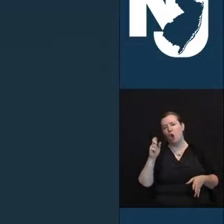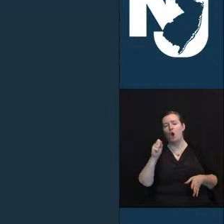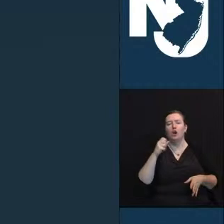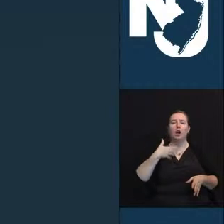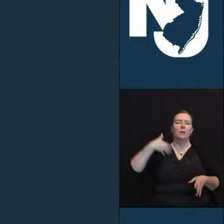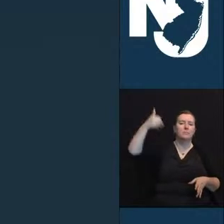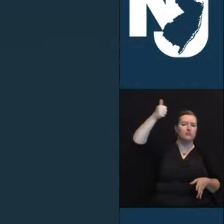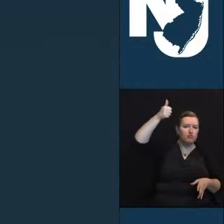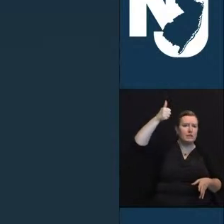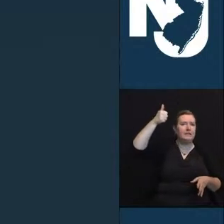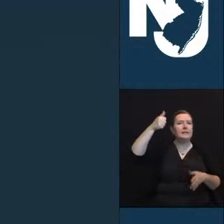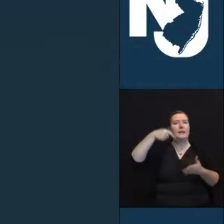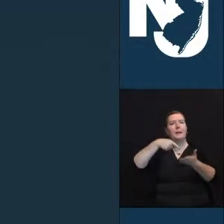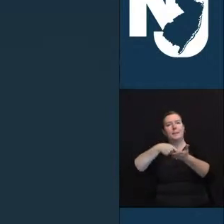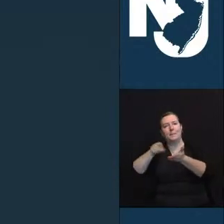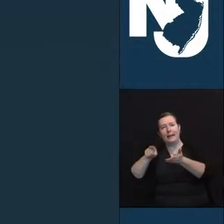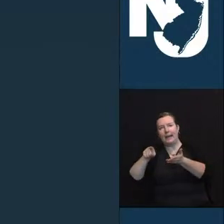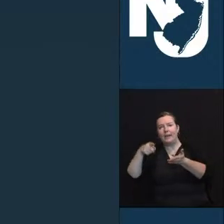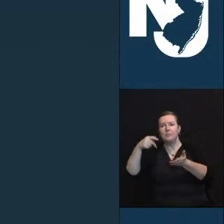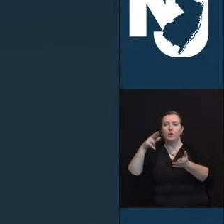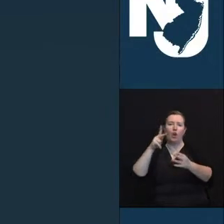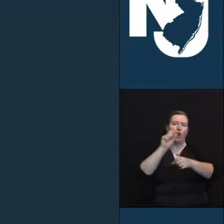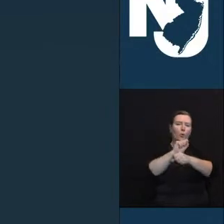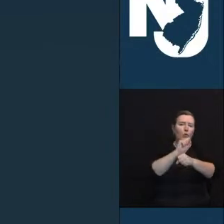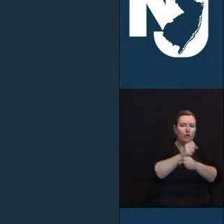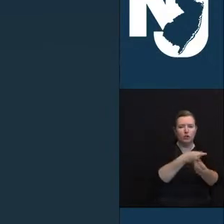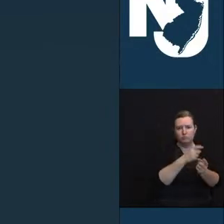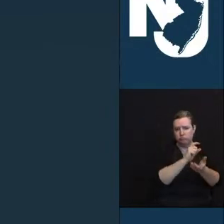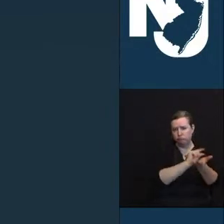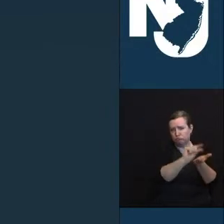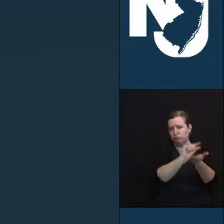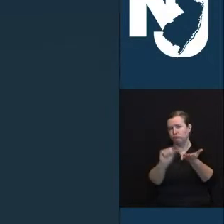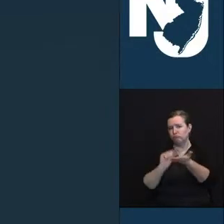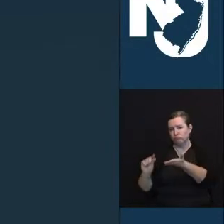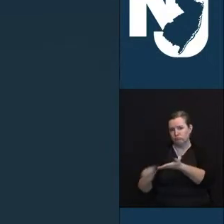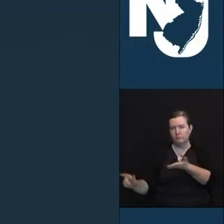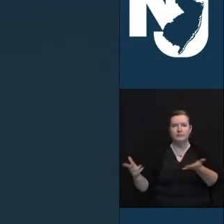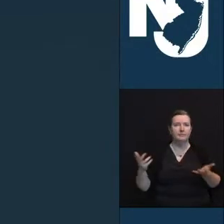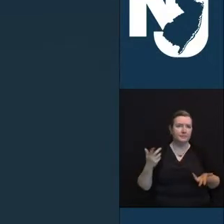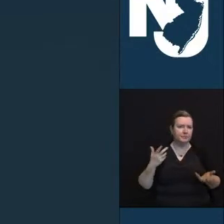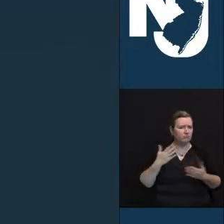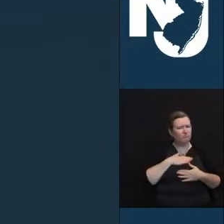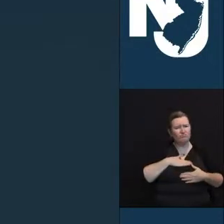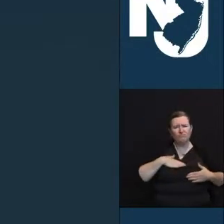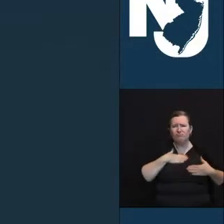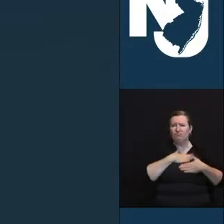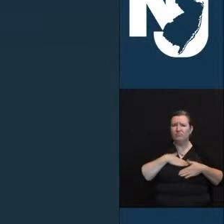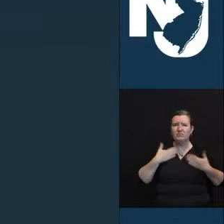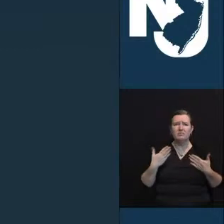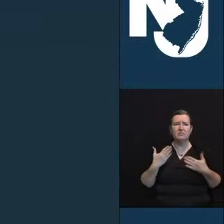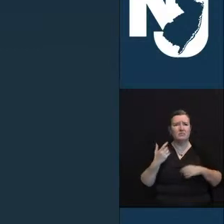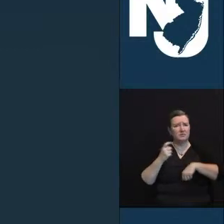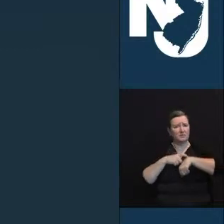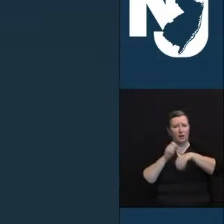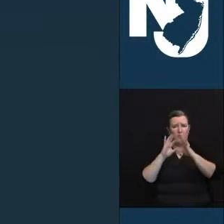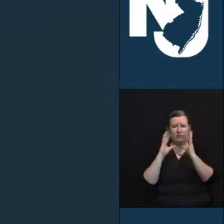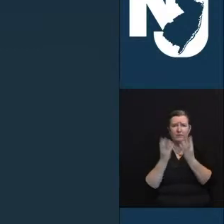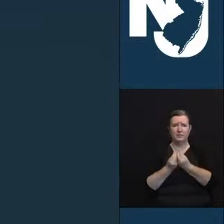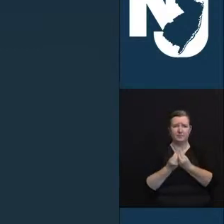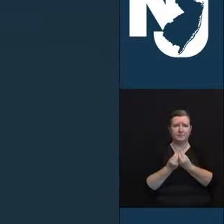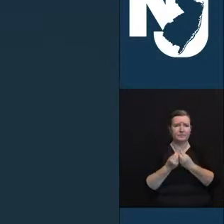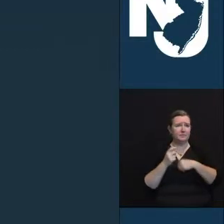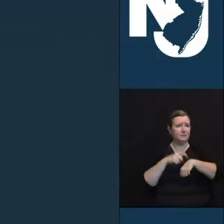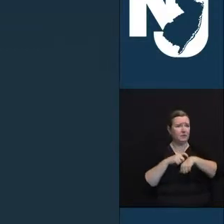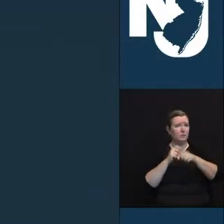they needed to look after their families. But more than anything, Jean enjoyed spending time with her family and friends. A good